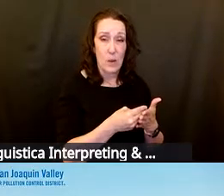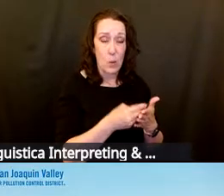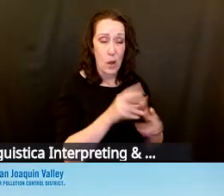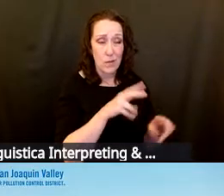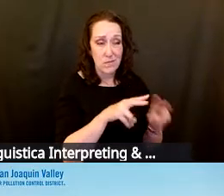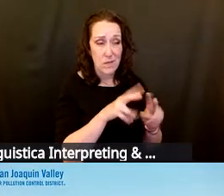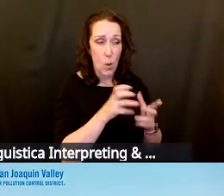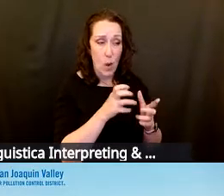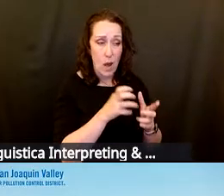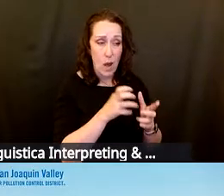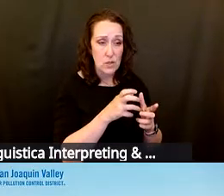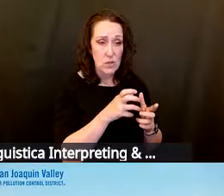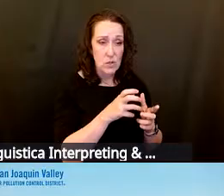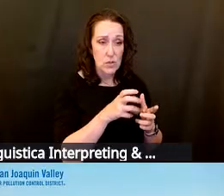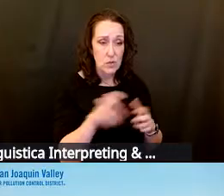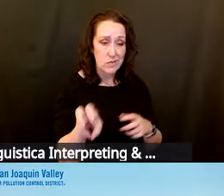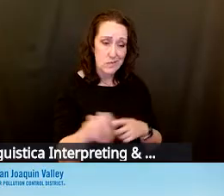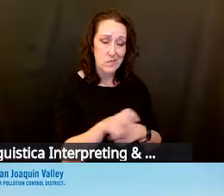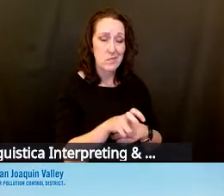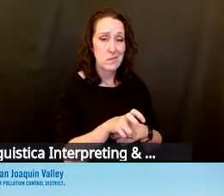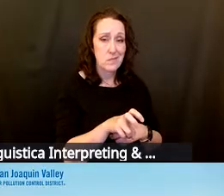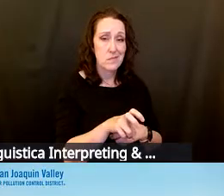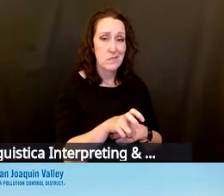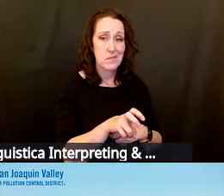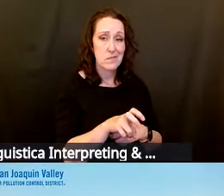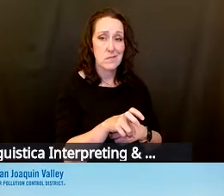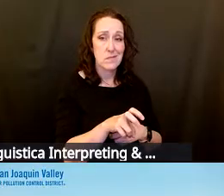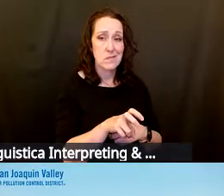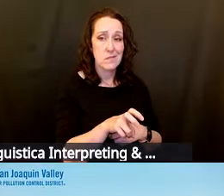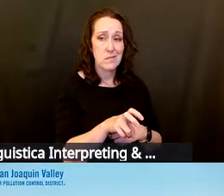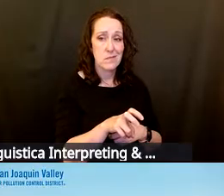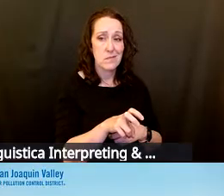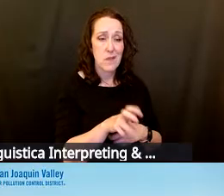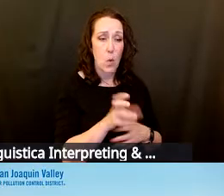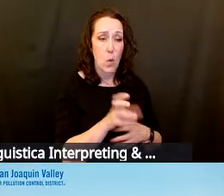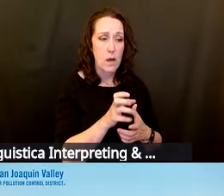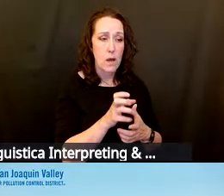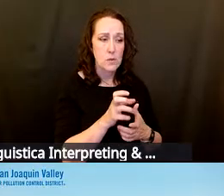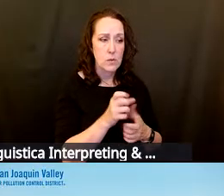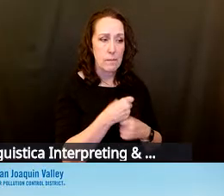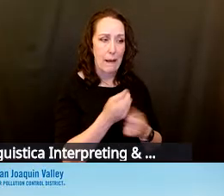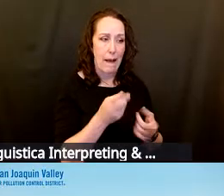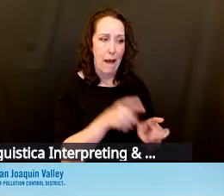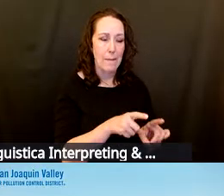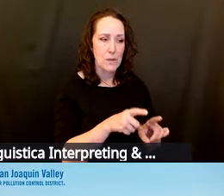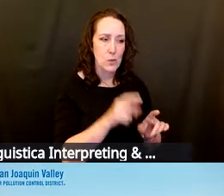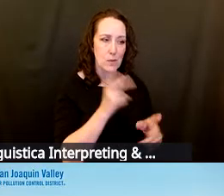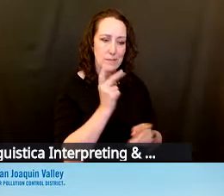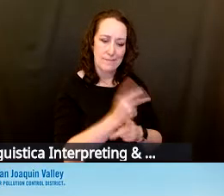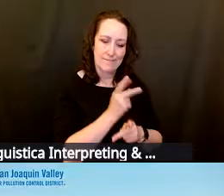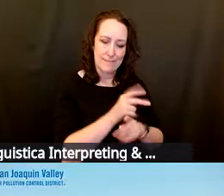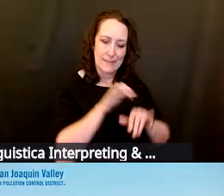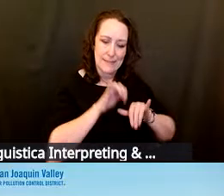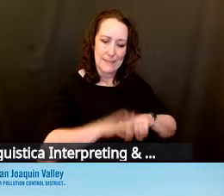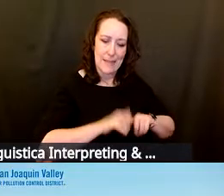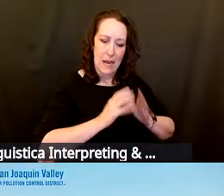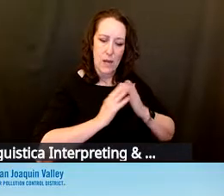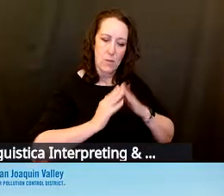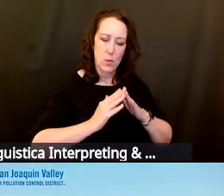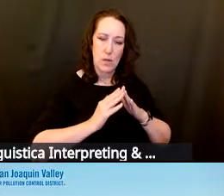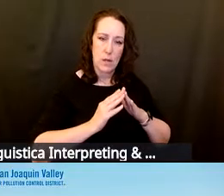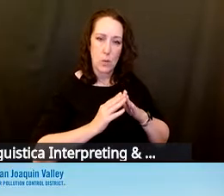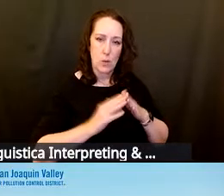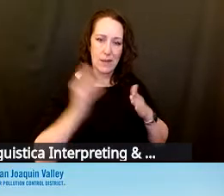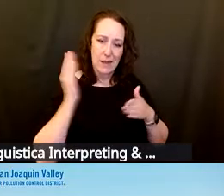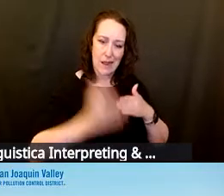to transfer and want to make it happen so it stays in the community with our deadlines coming up.